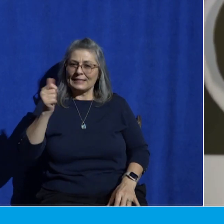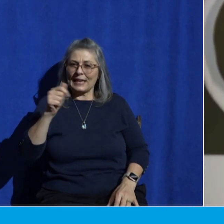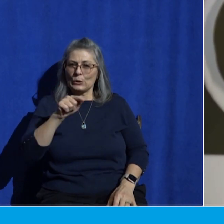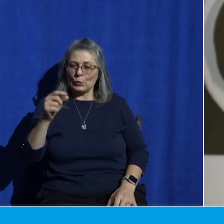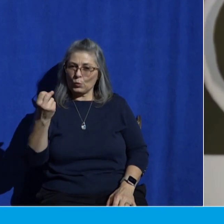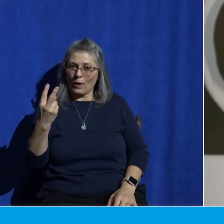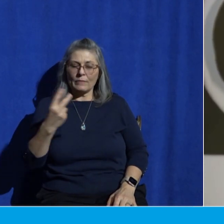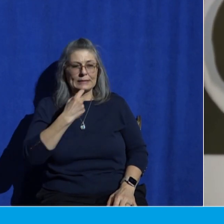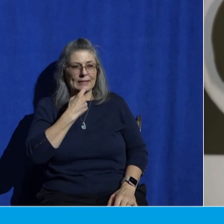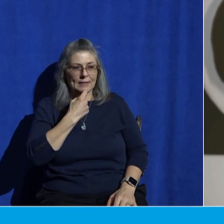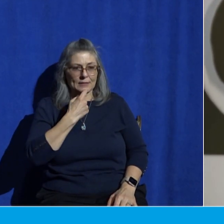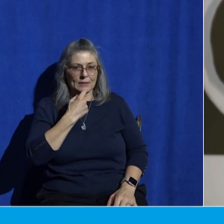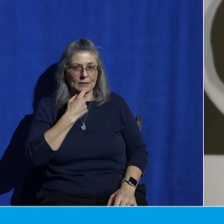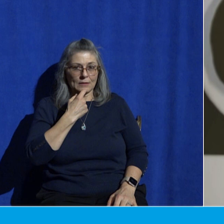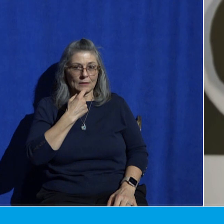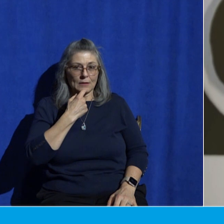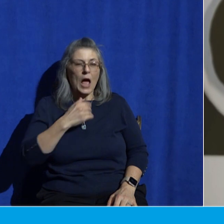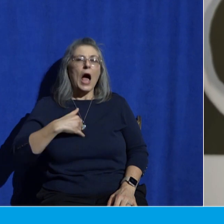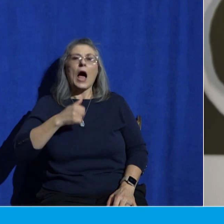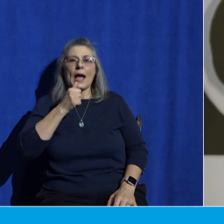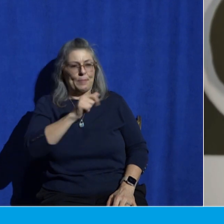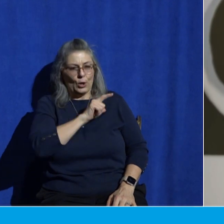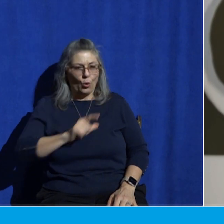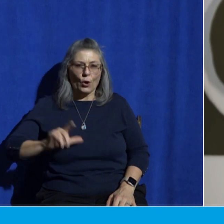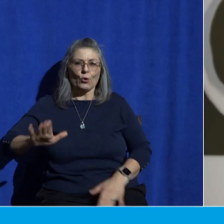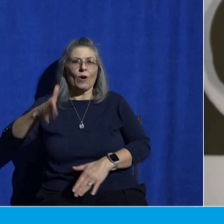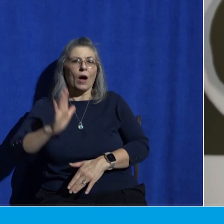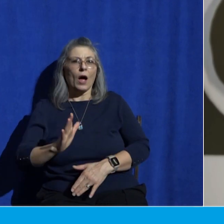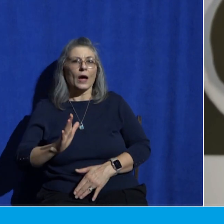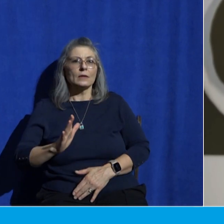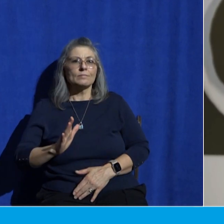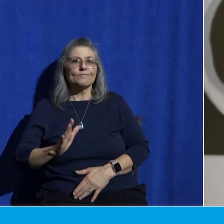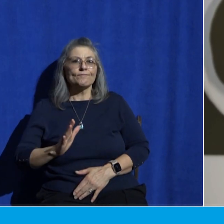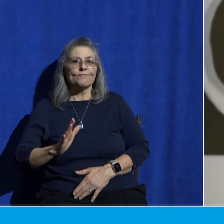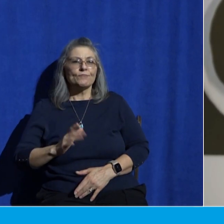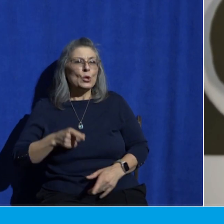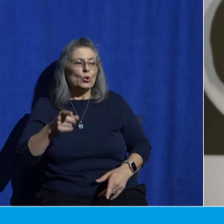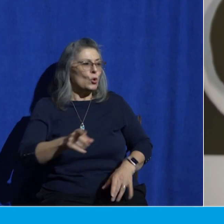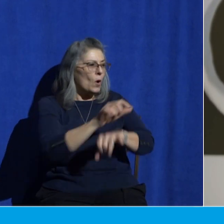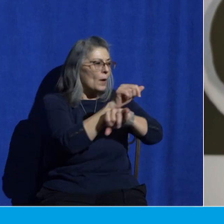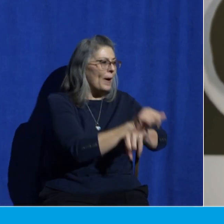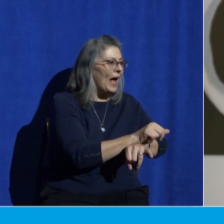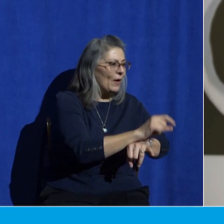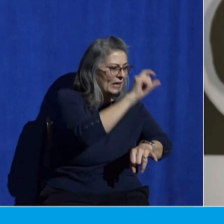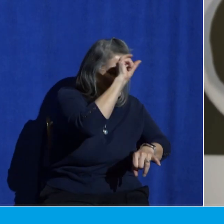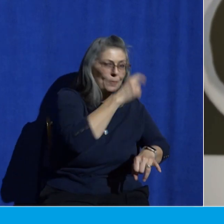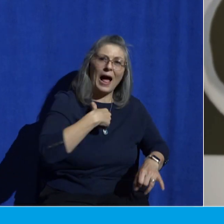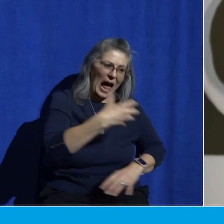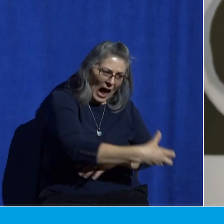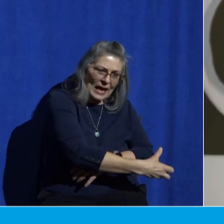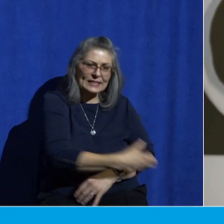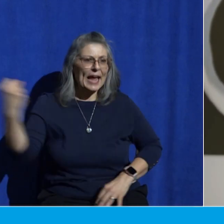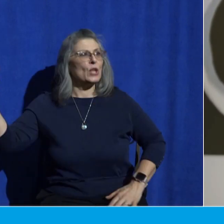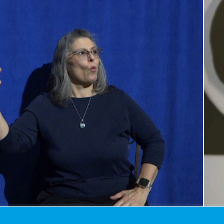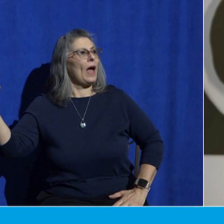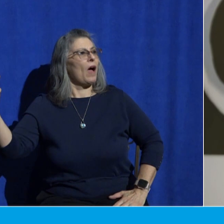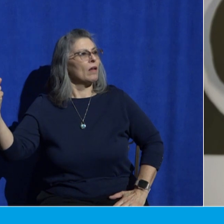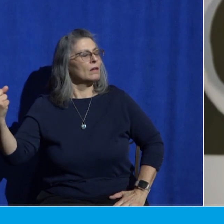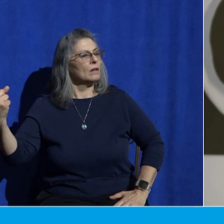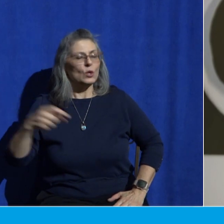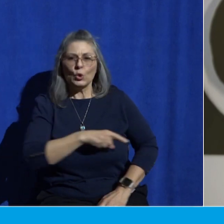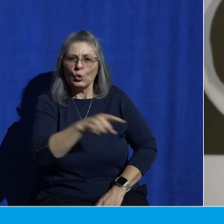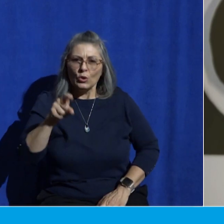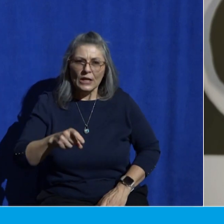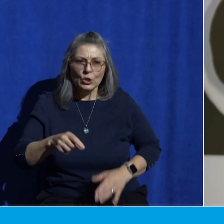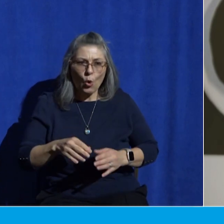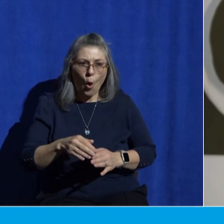at what it says. I am the Lord your God who brought you out of the land of Egypt. Open your mouth wide